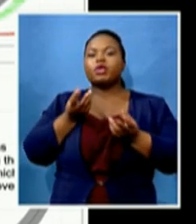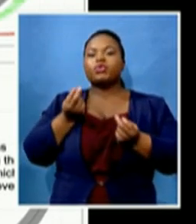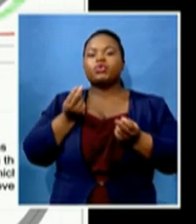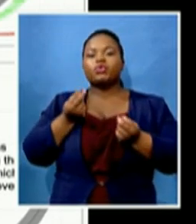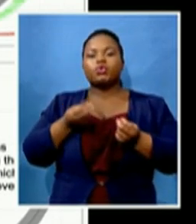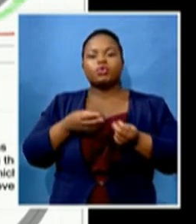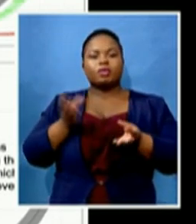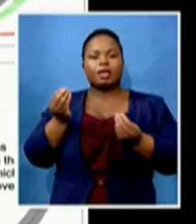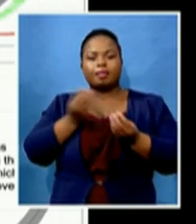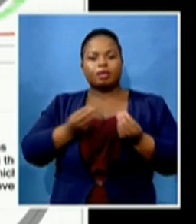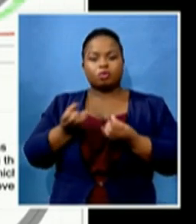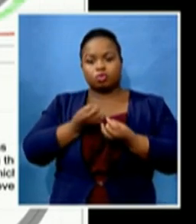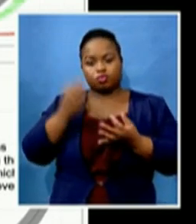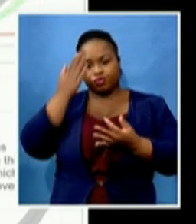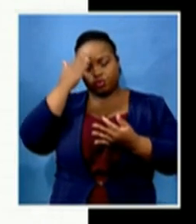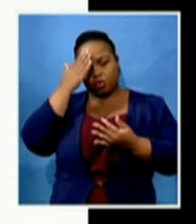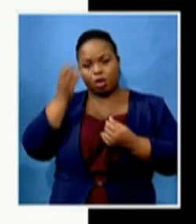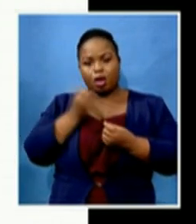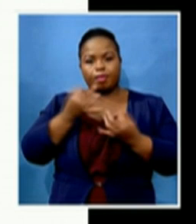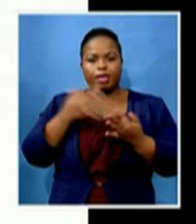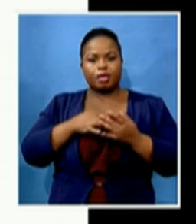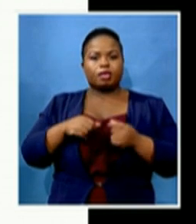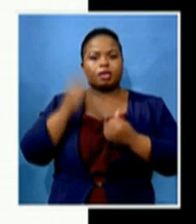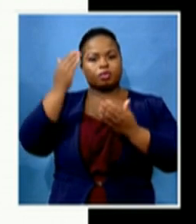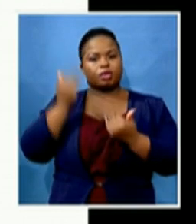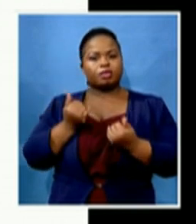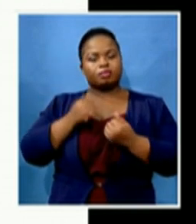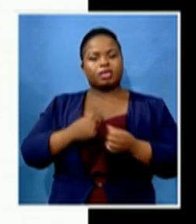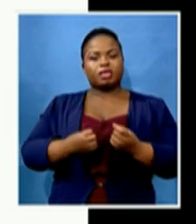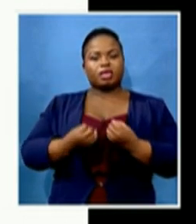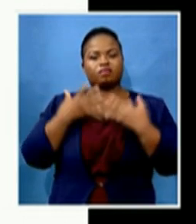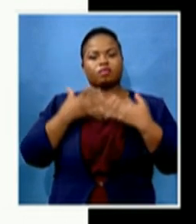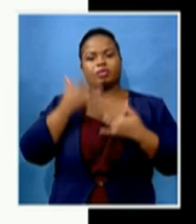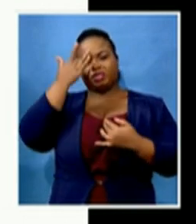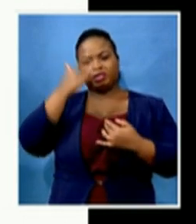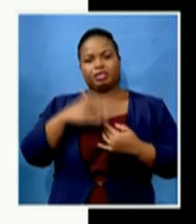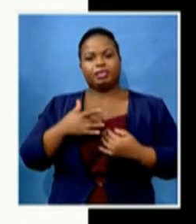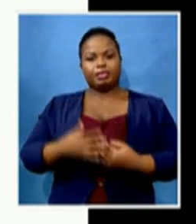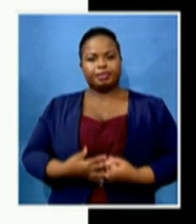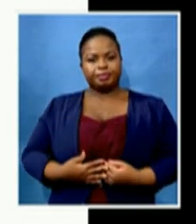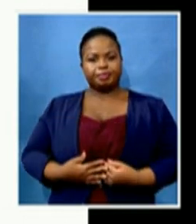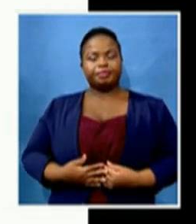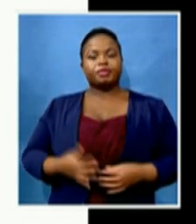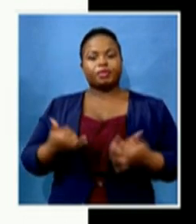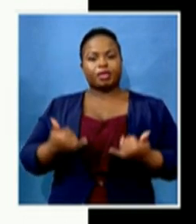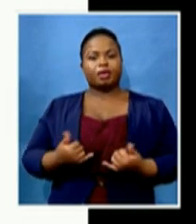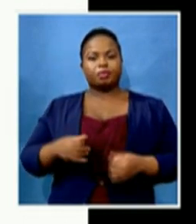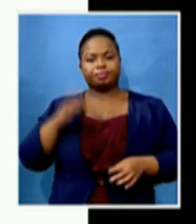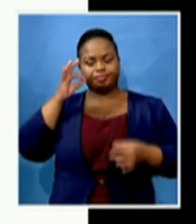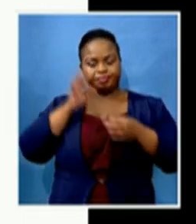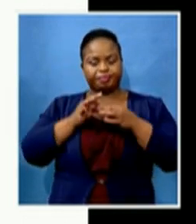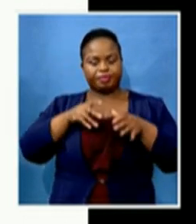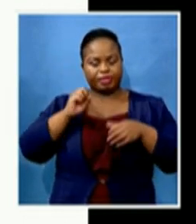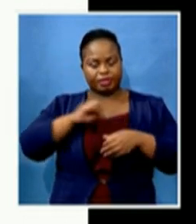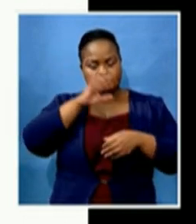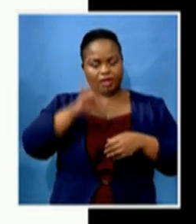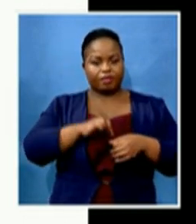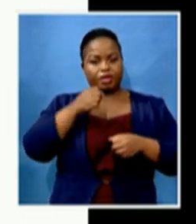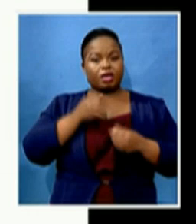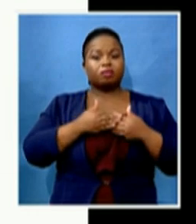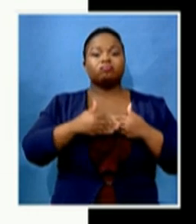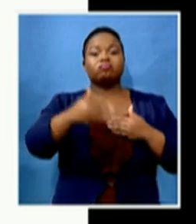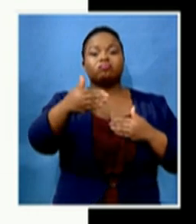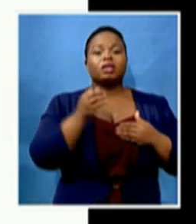value of this model. All right, so let's go to predictions for South Africa and the South African context, and that starts